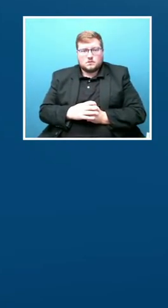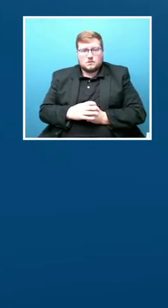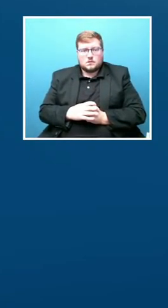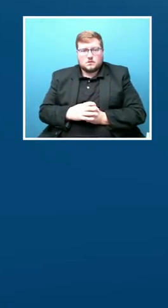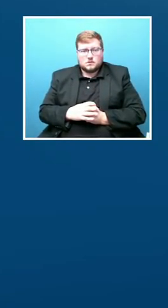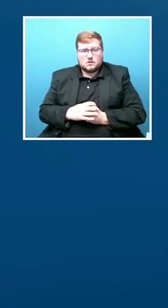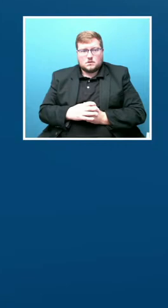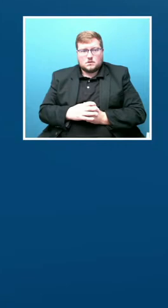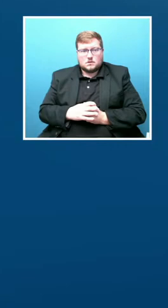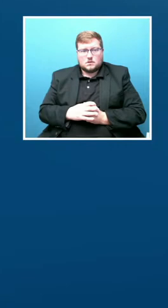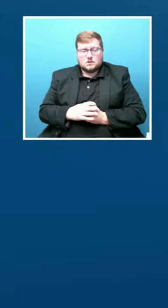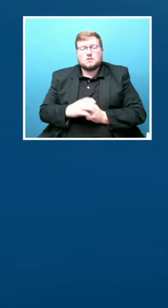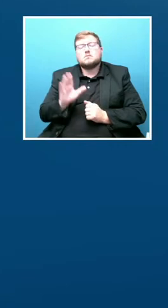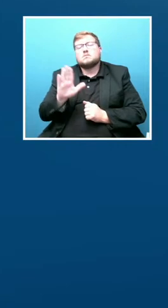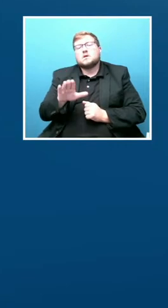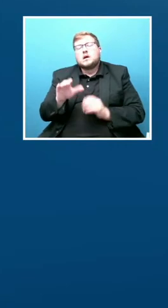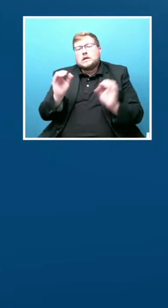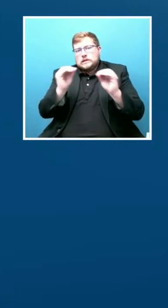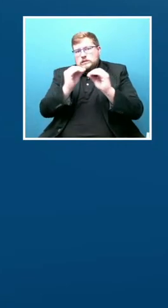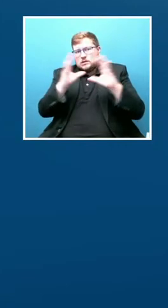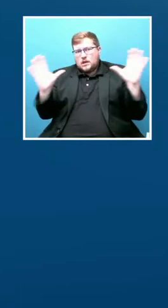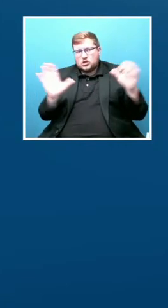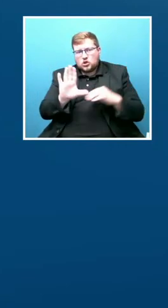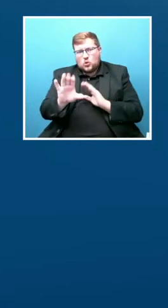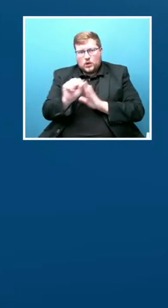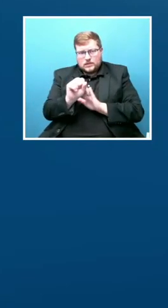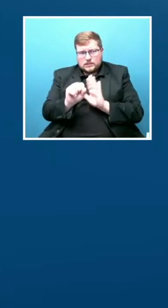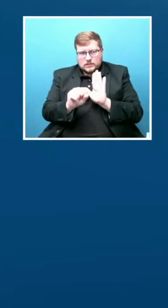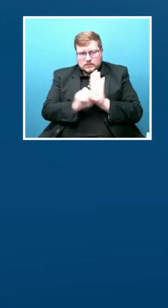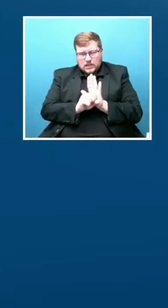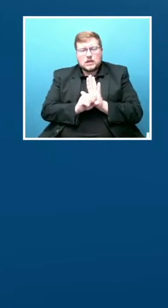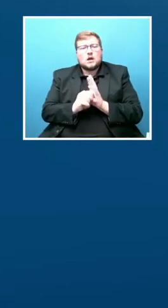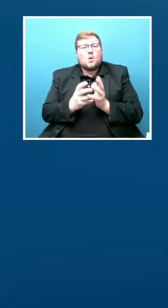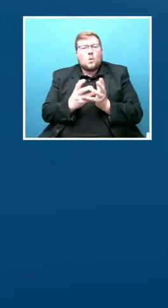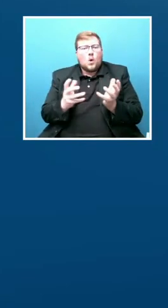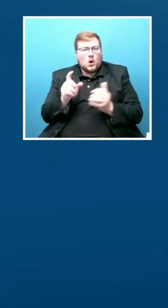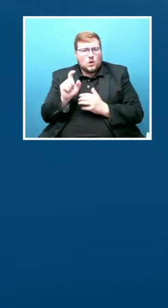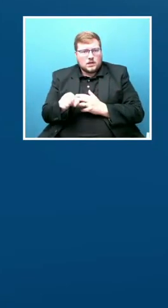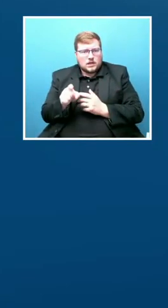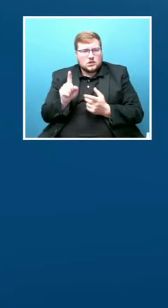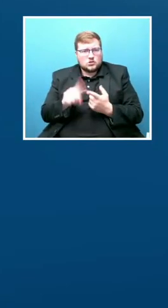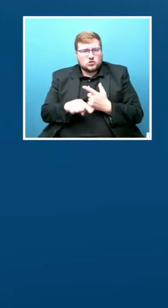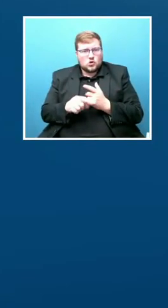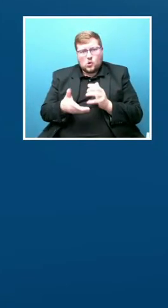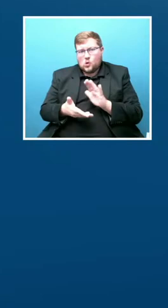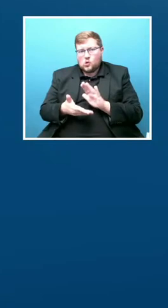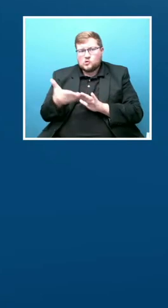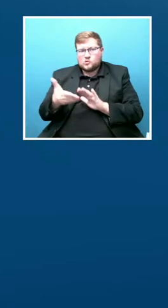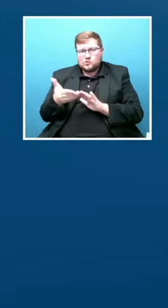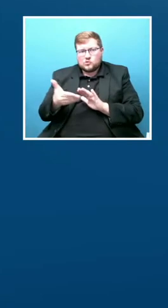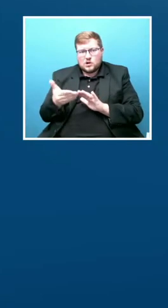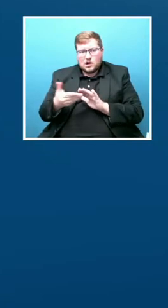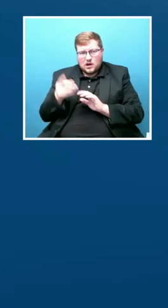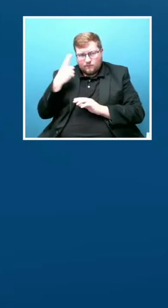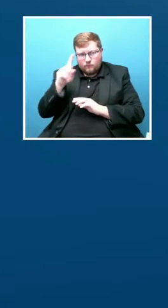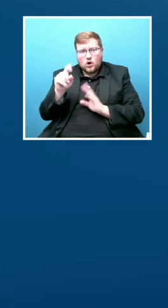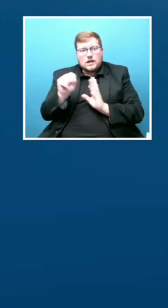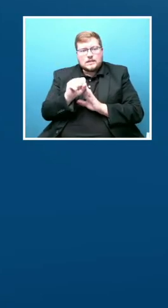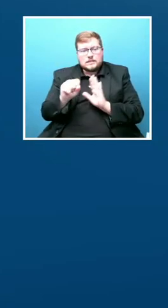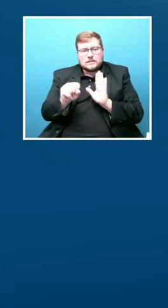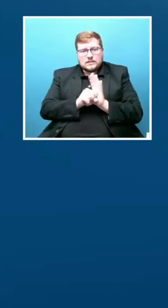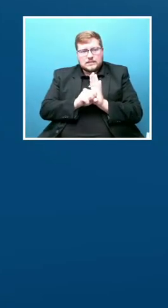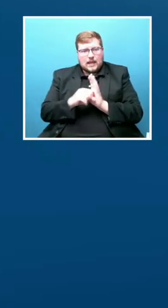If you could imagine in your own state what it would take to run for a state party